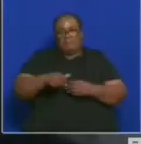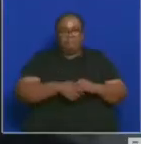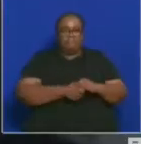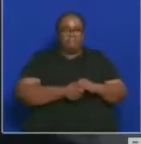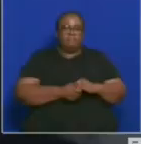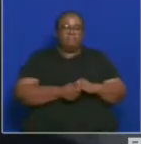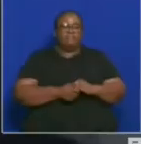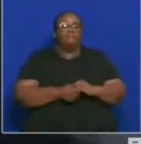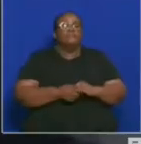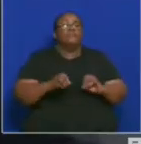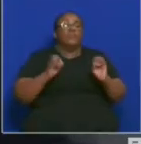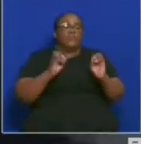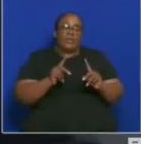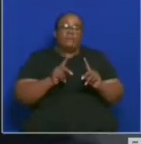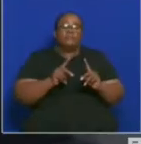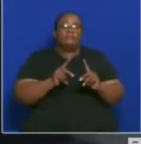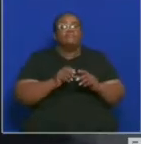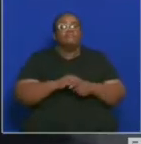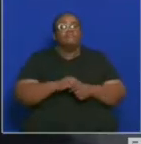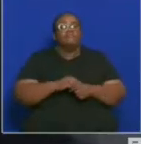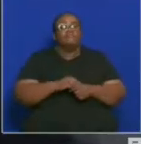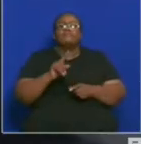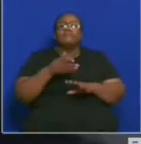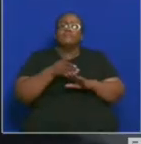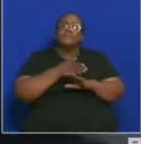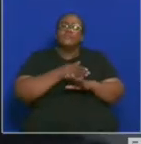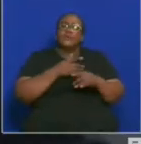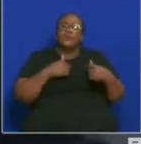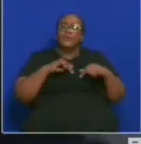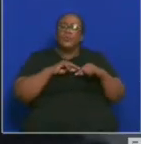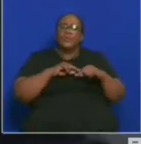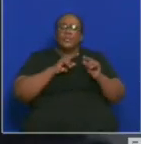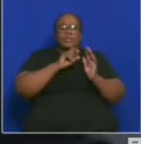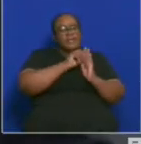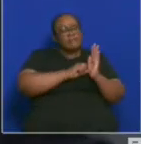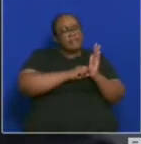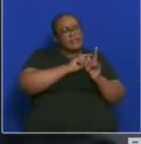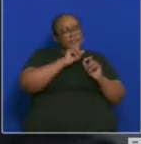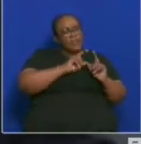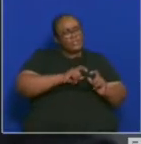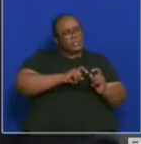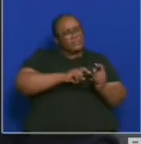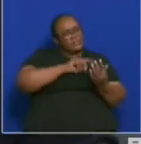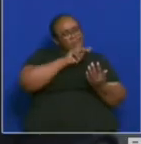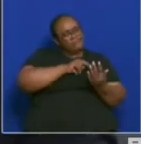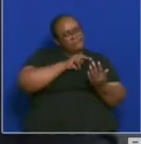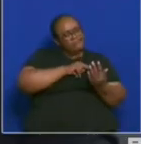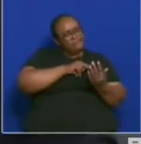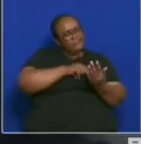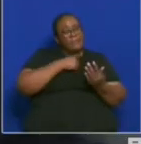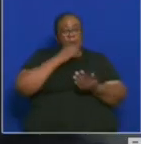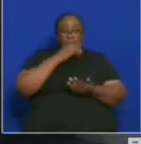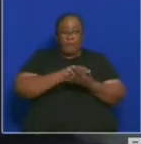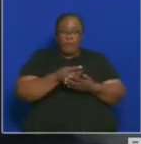Okay, so before we go to the statement and the questions, can I just confirm a few things with you? You